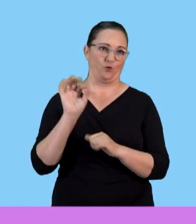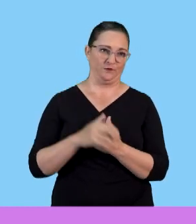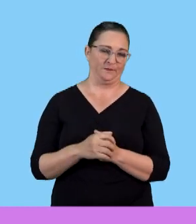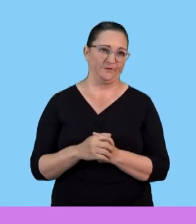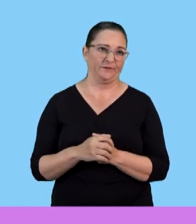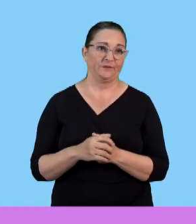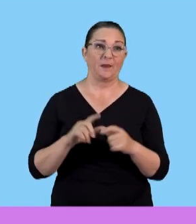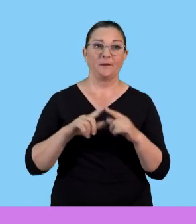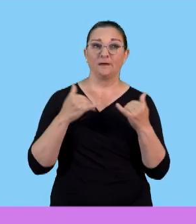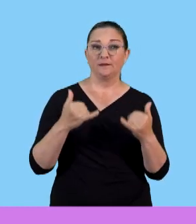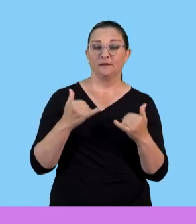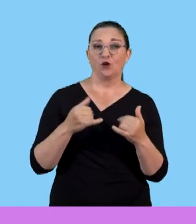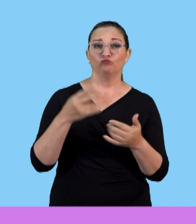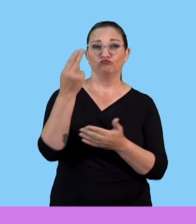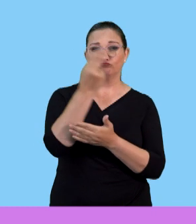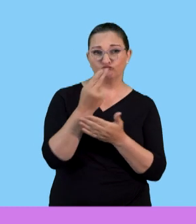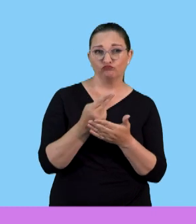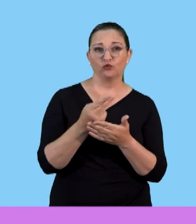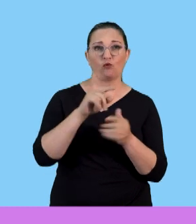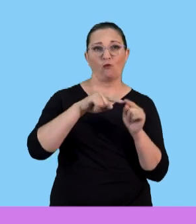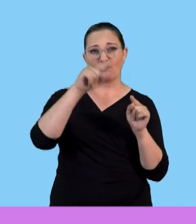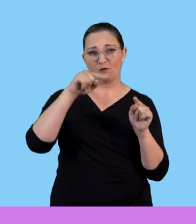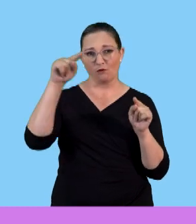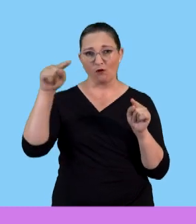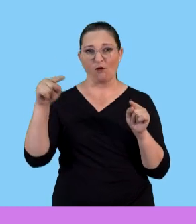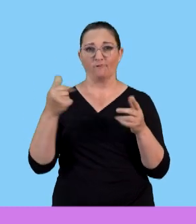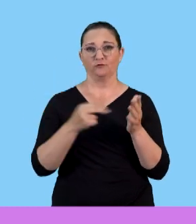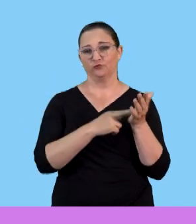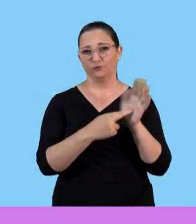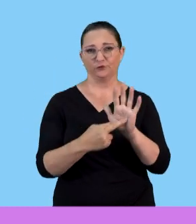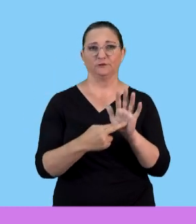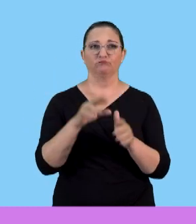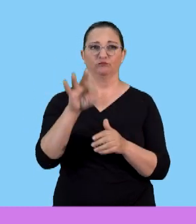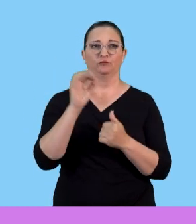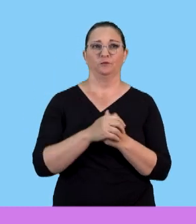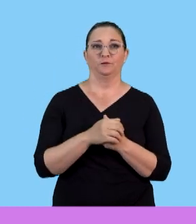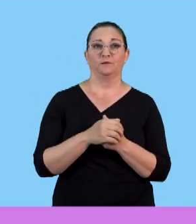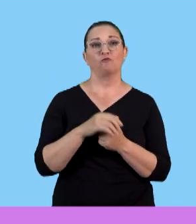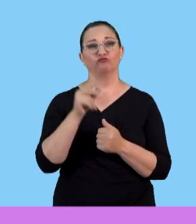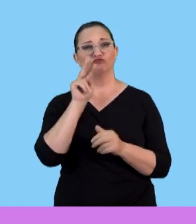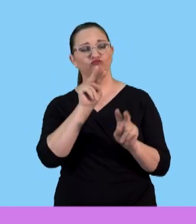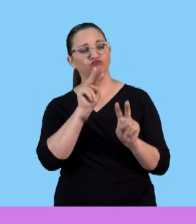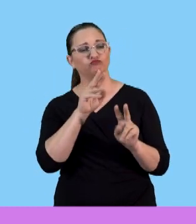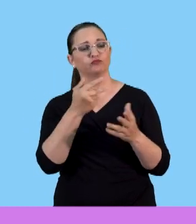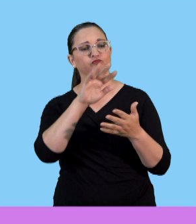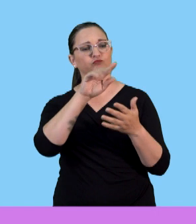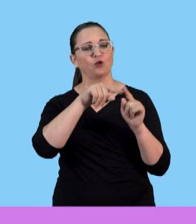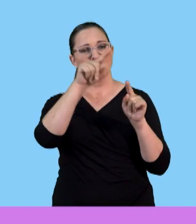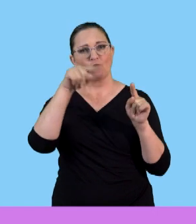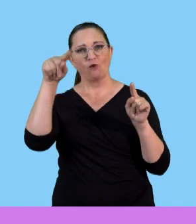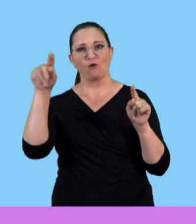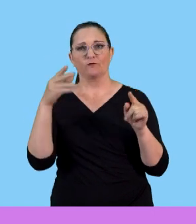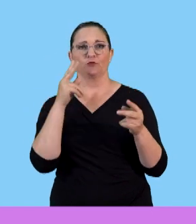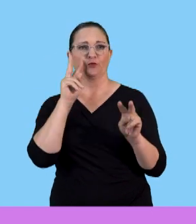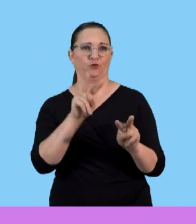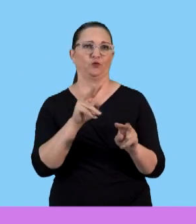represent different options, as well as to interpret the points of intersection and other region on the graph in